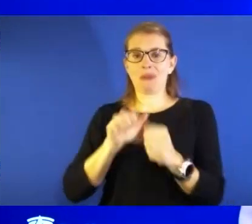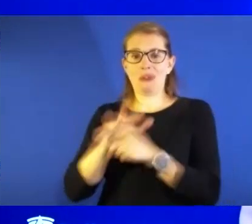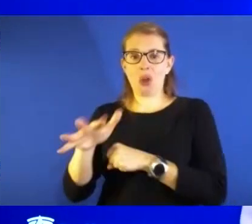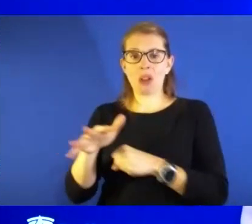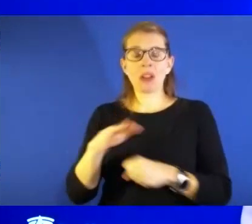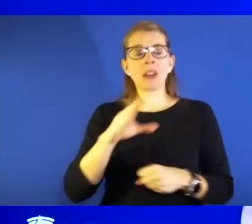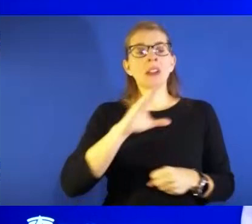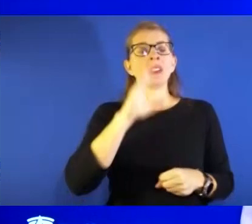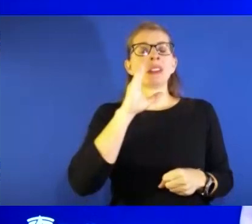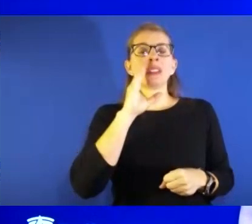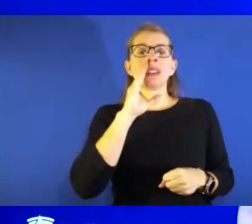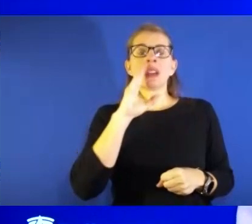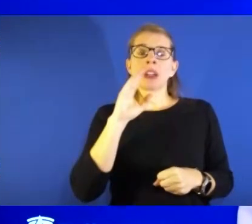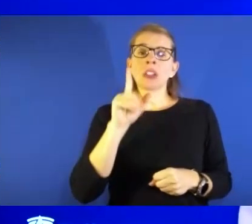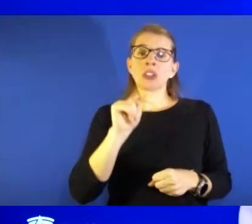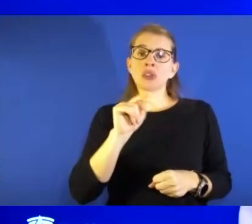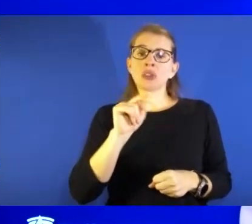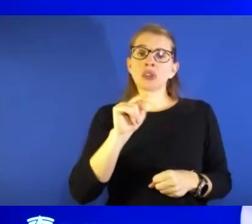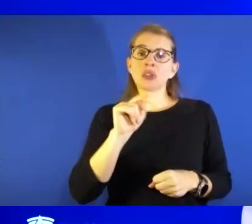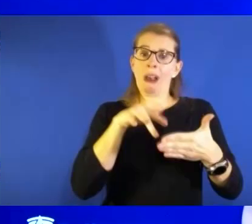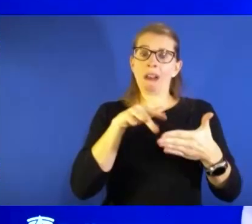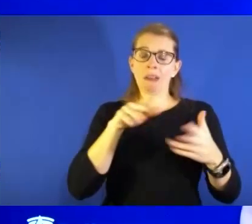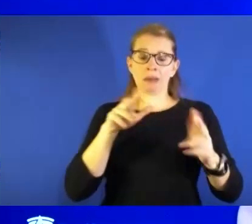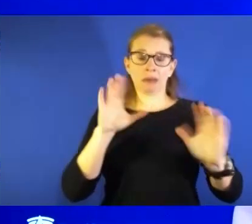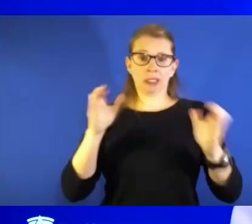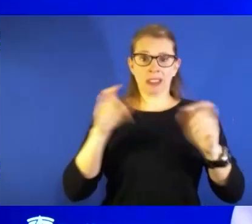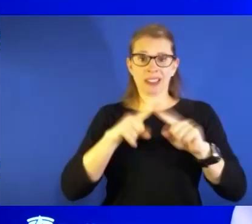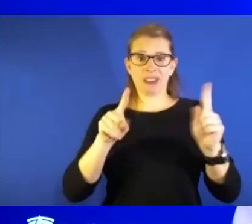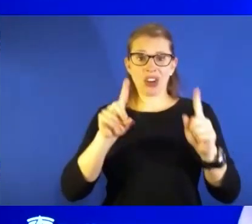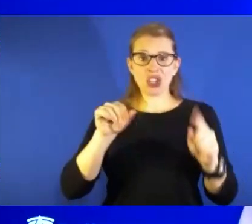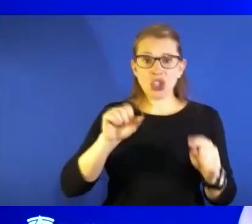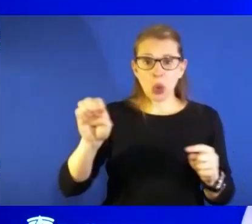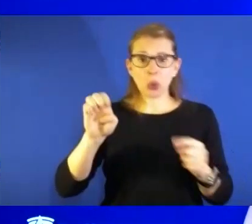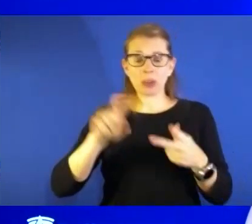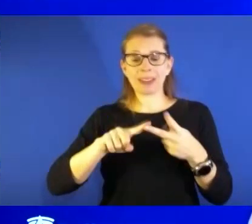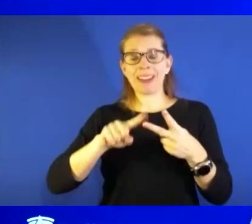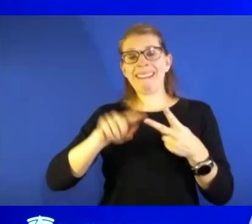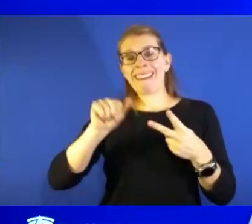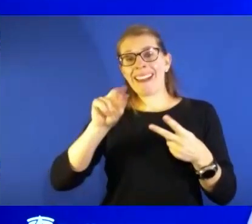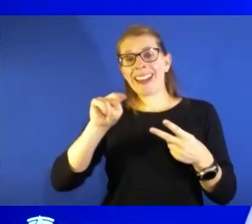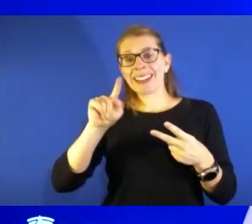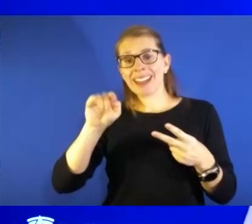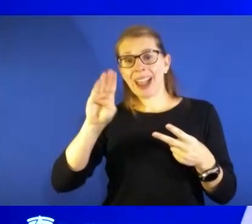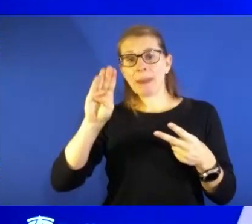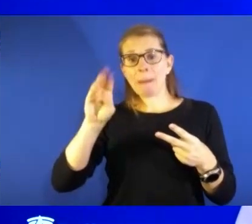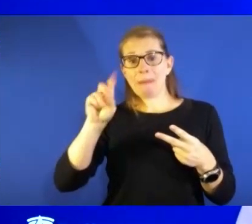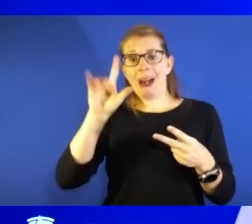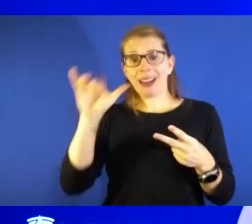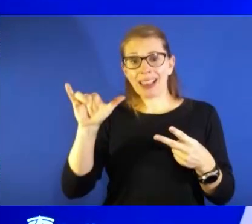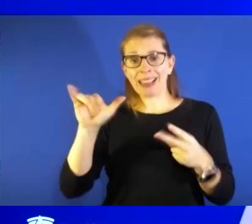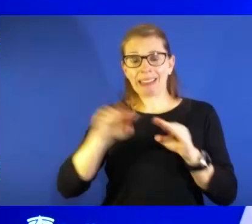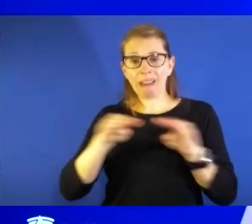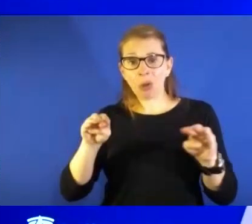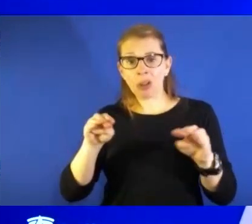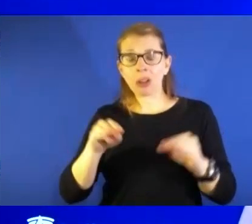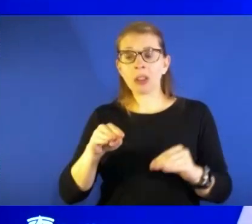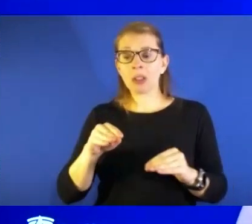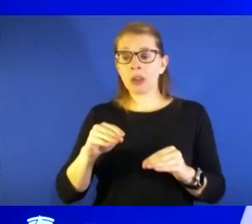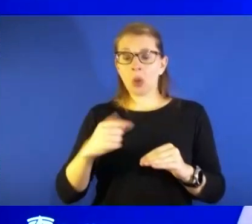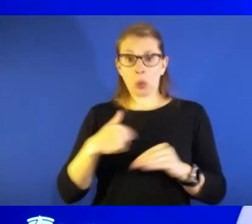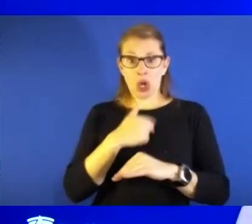trials looking at different doses and looking at antibody levels. Again, the antibody levels we're using as a